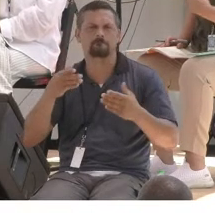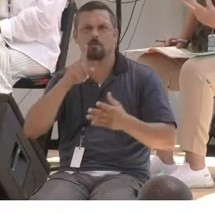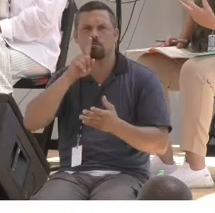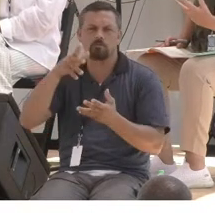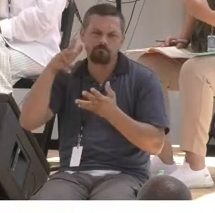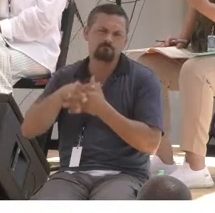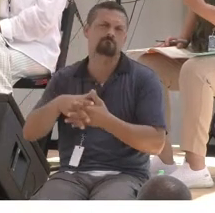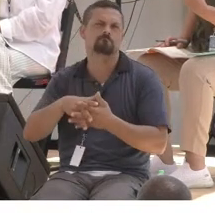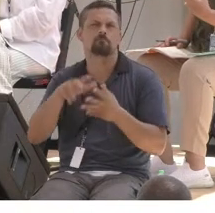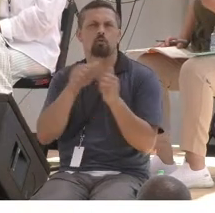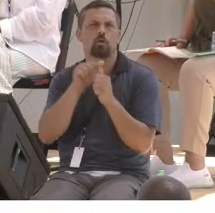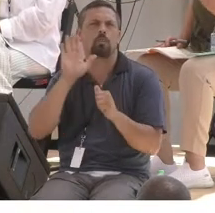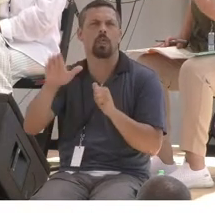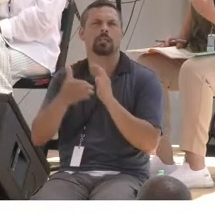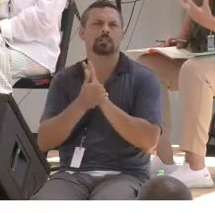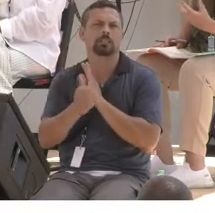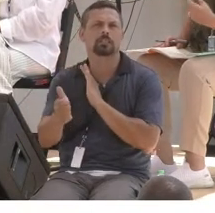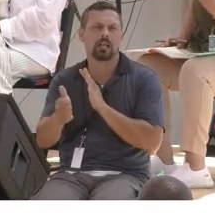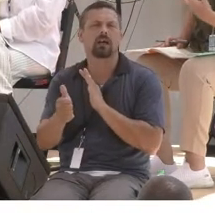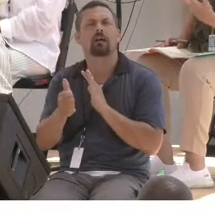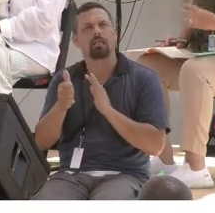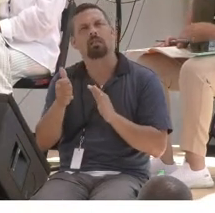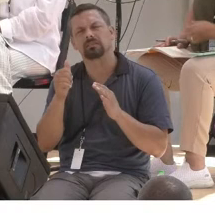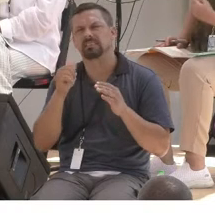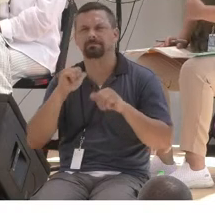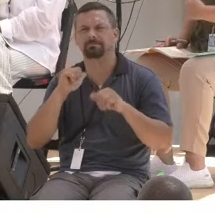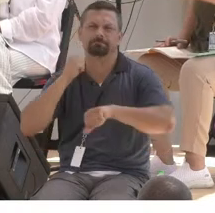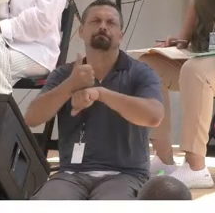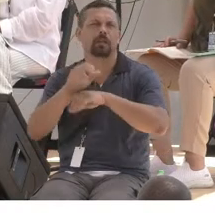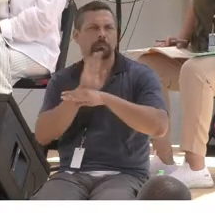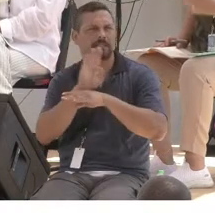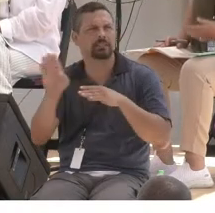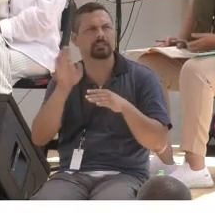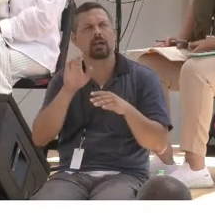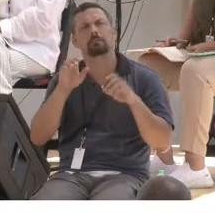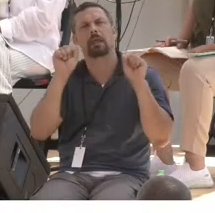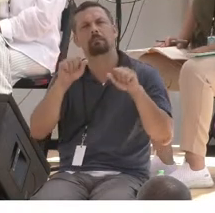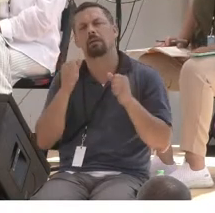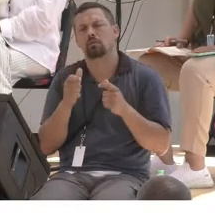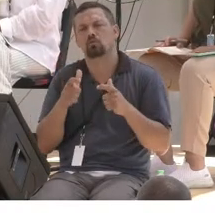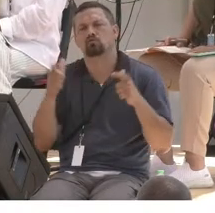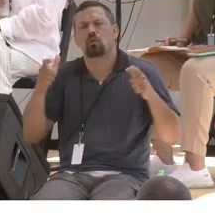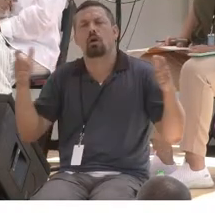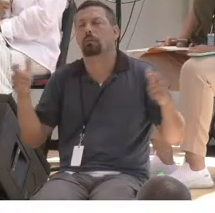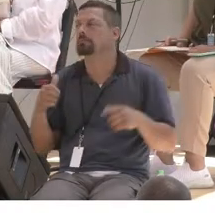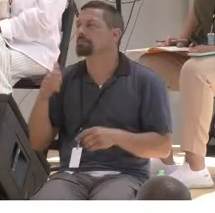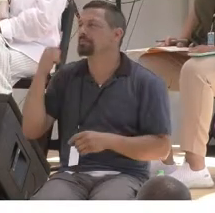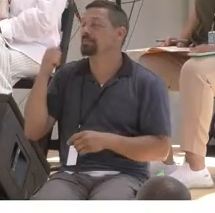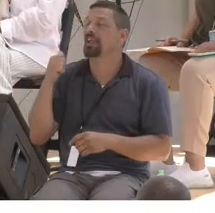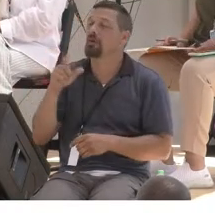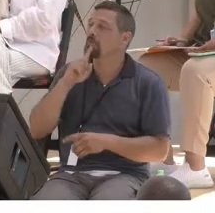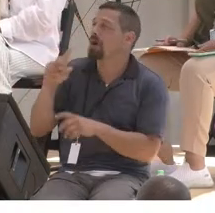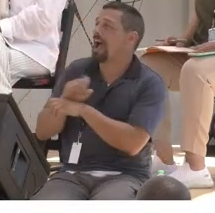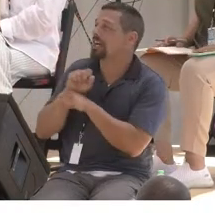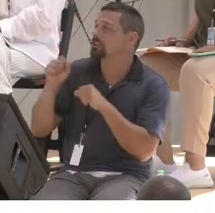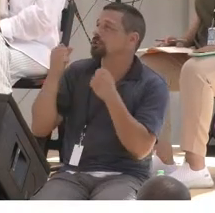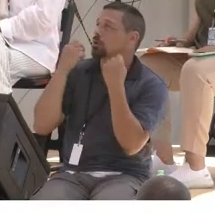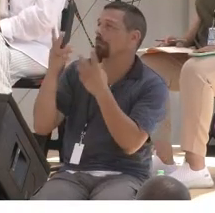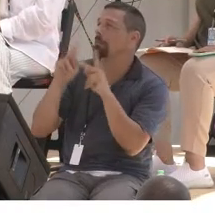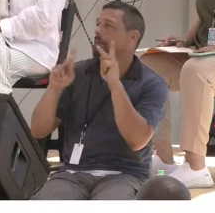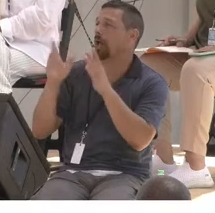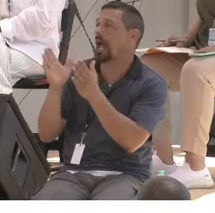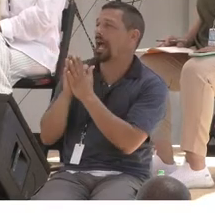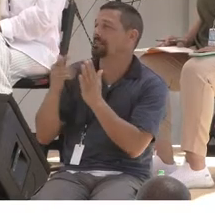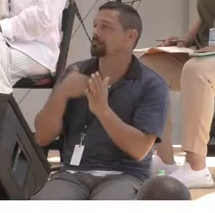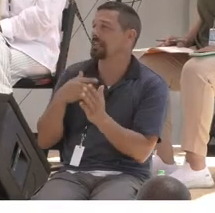their practice and root their business firmly in order to grow. Actually, so many people was asking me, so in the